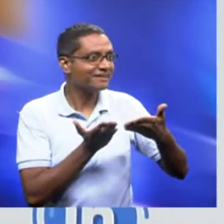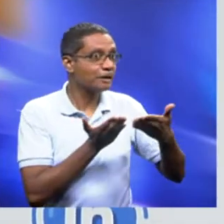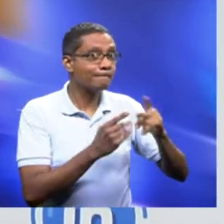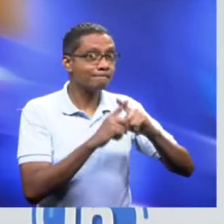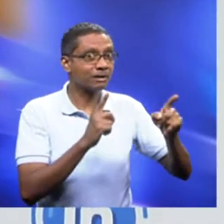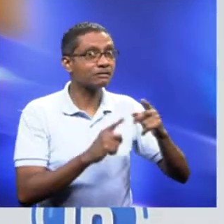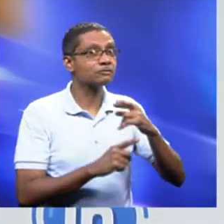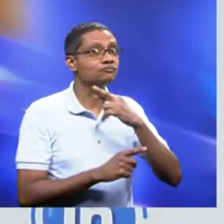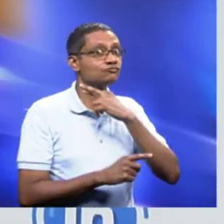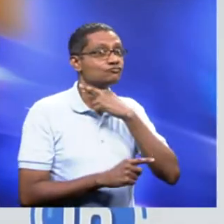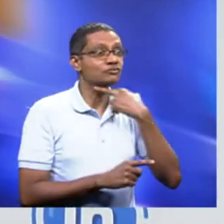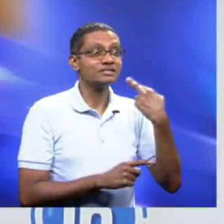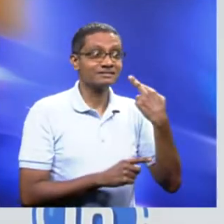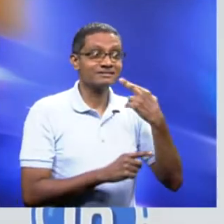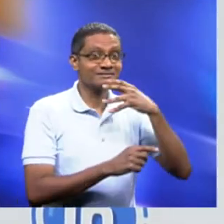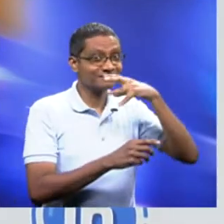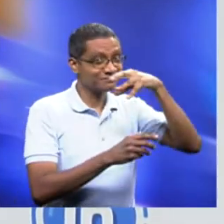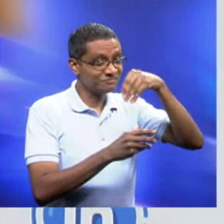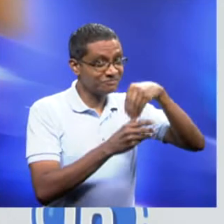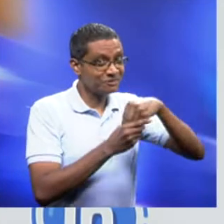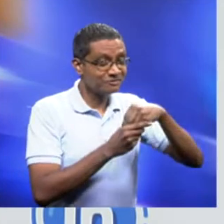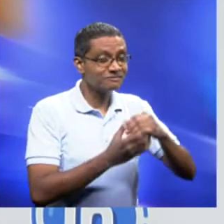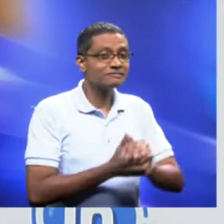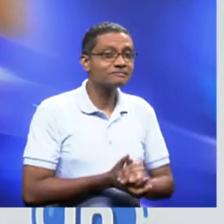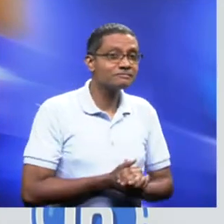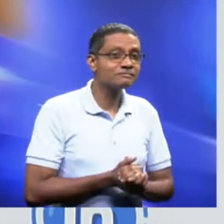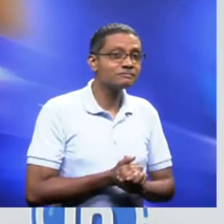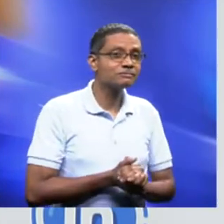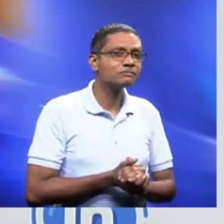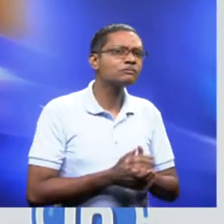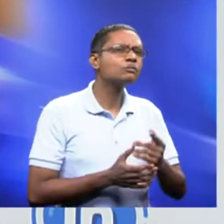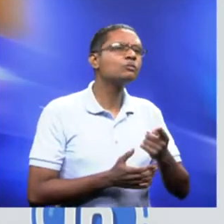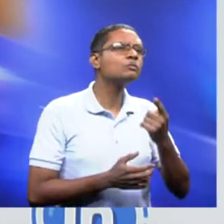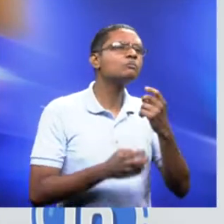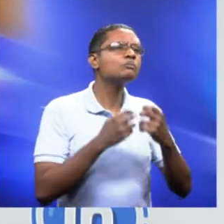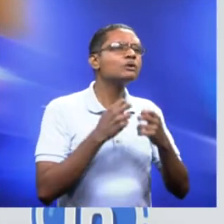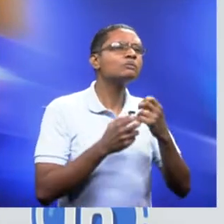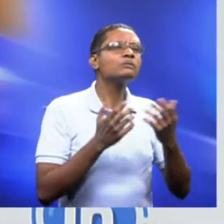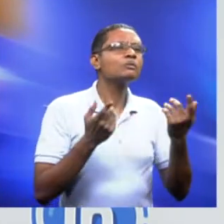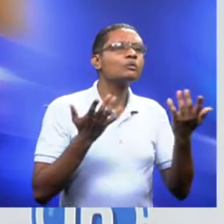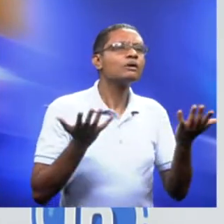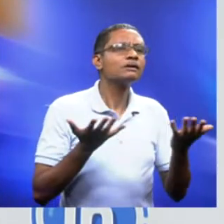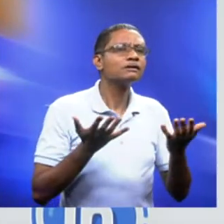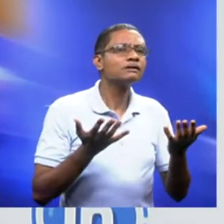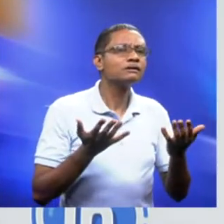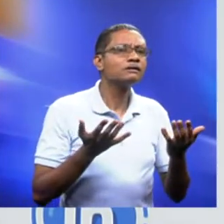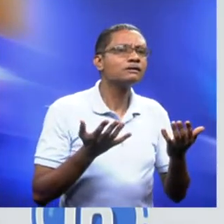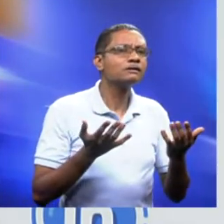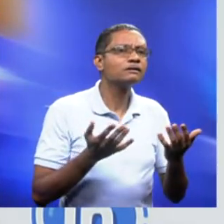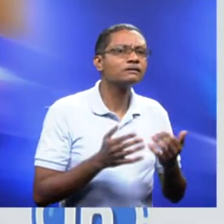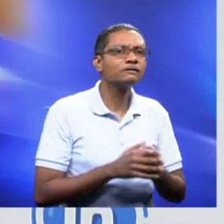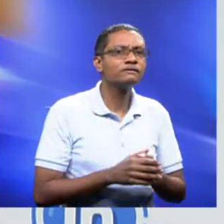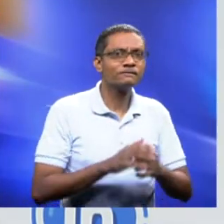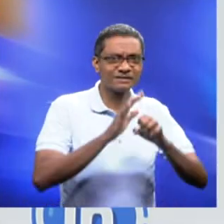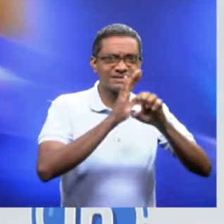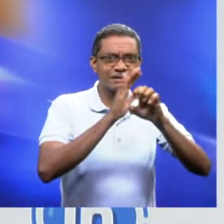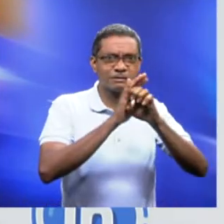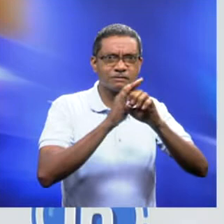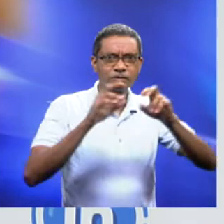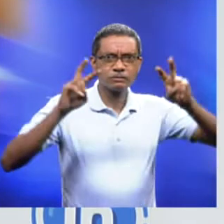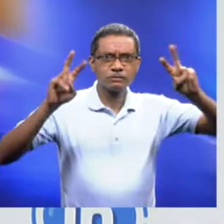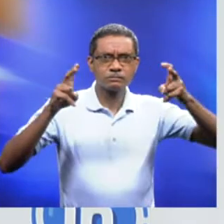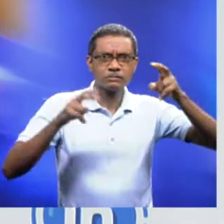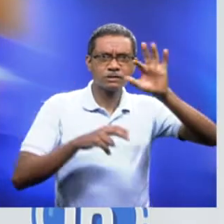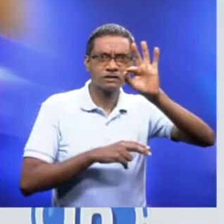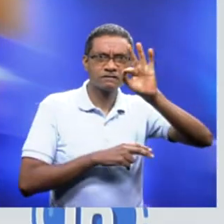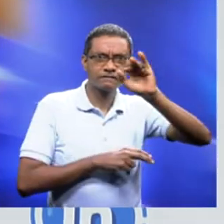issues that comes up in terms of persons having that access is things like phishing. And we would have